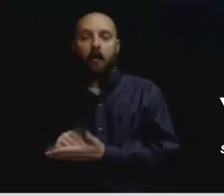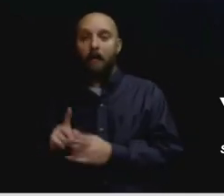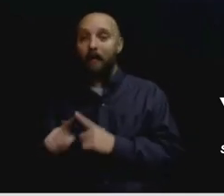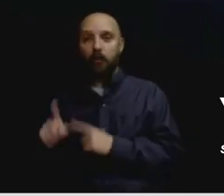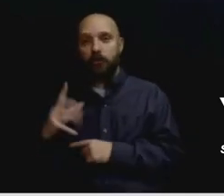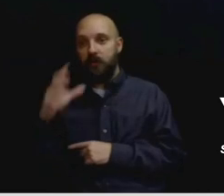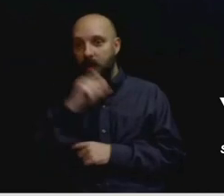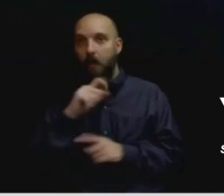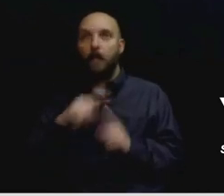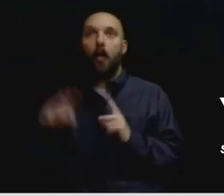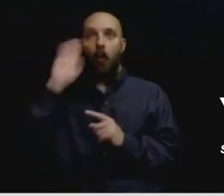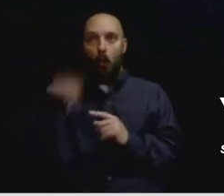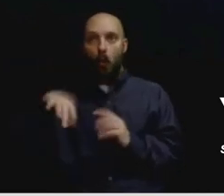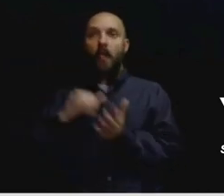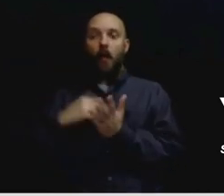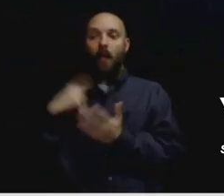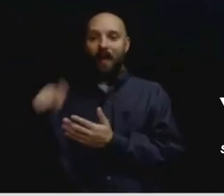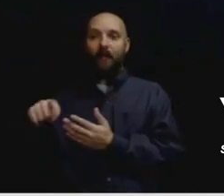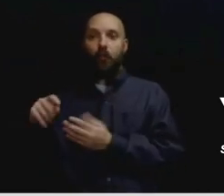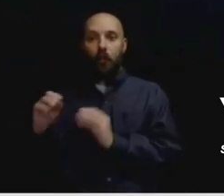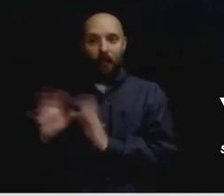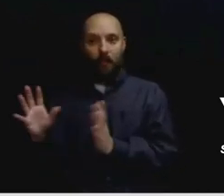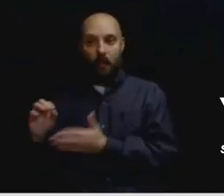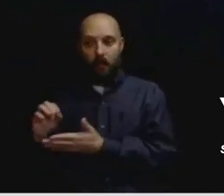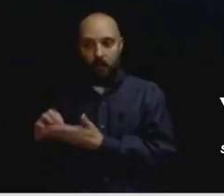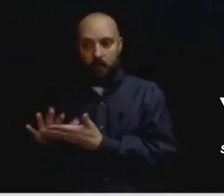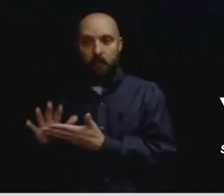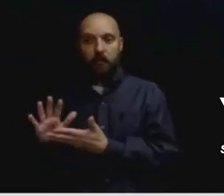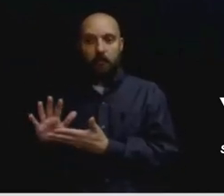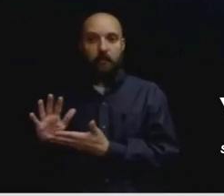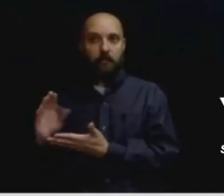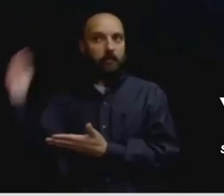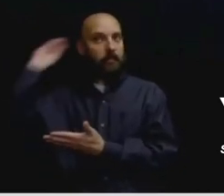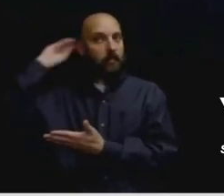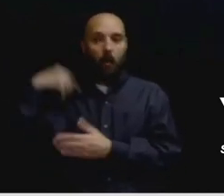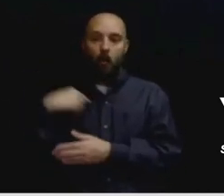background of just keeping that in mind that we can't be 100%